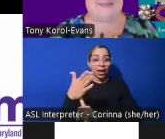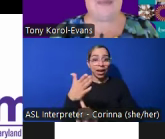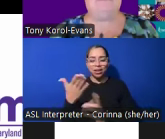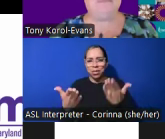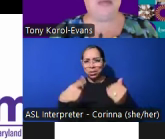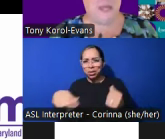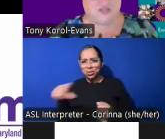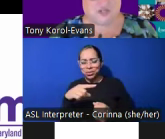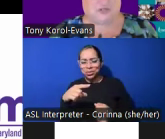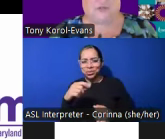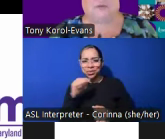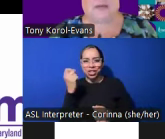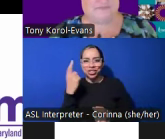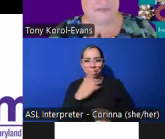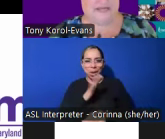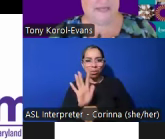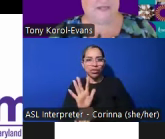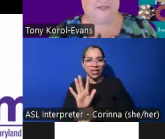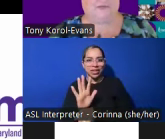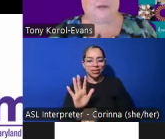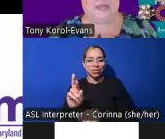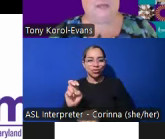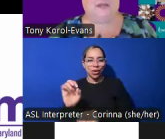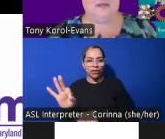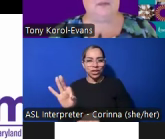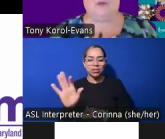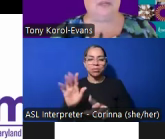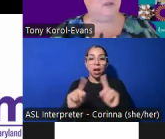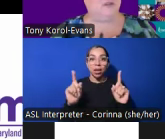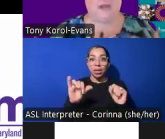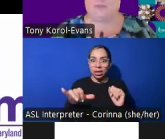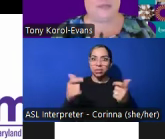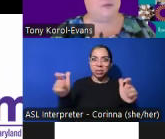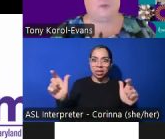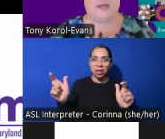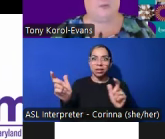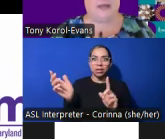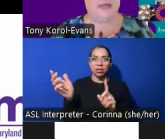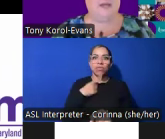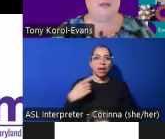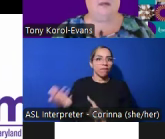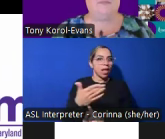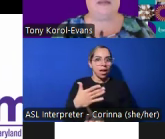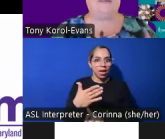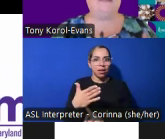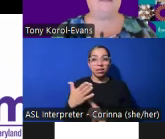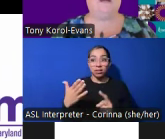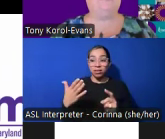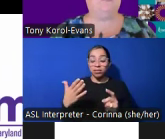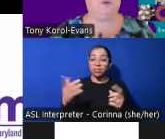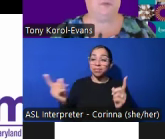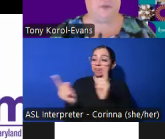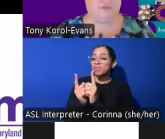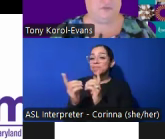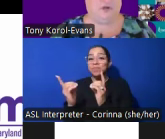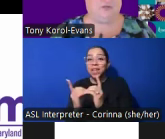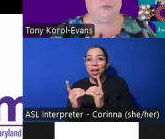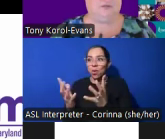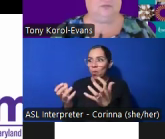that is a major red flag, right? That wanting you to get pregnant right away, that is such a form